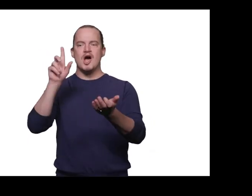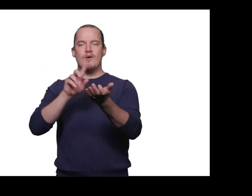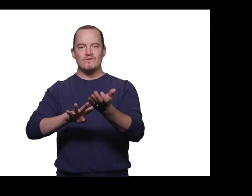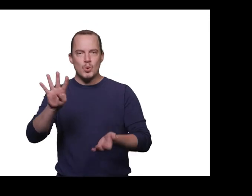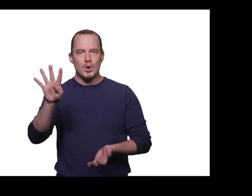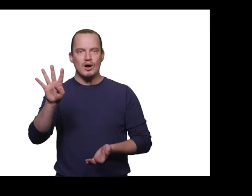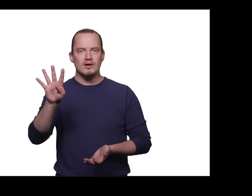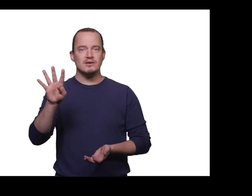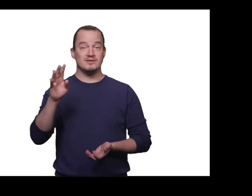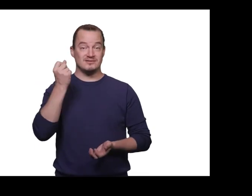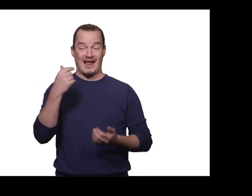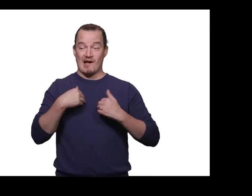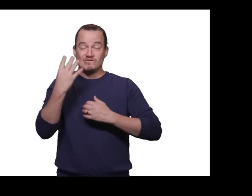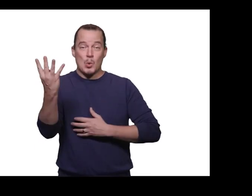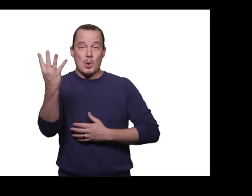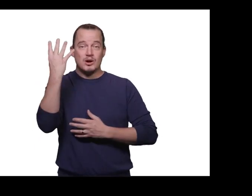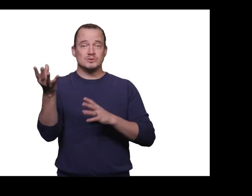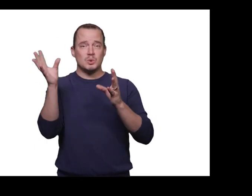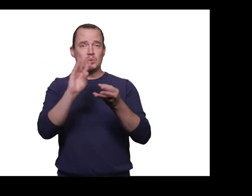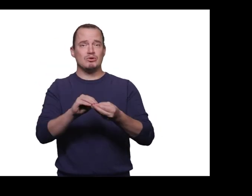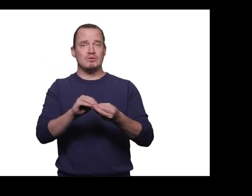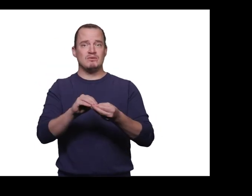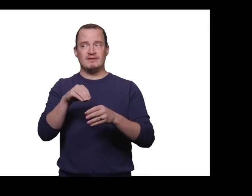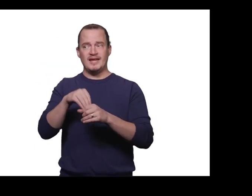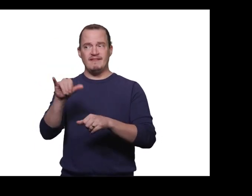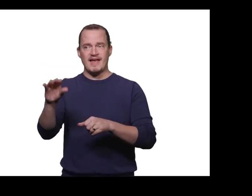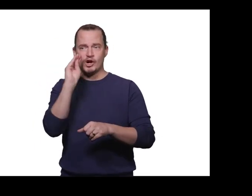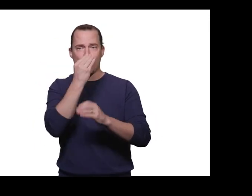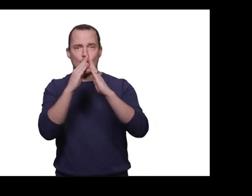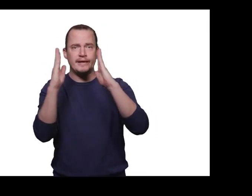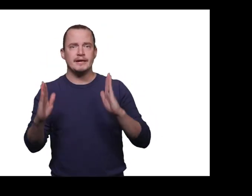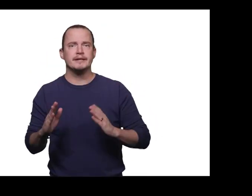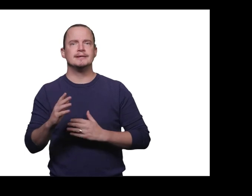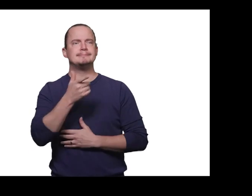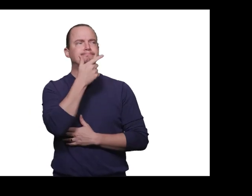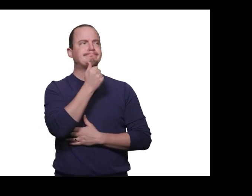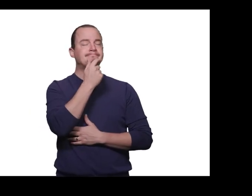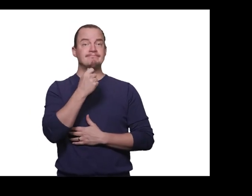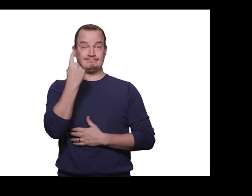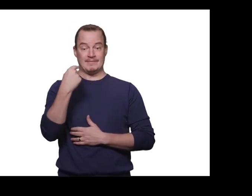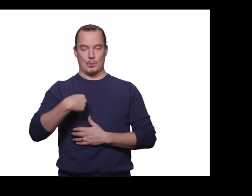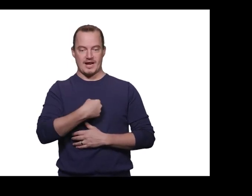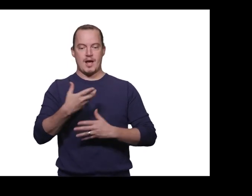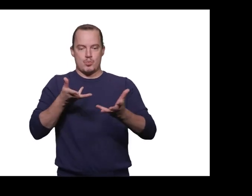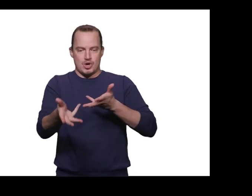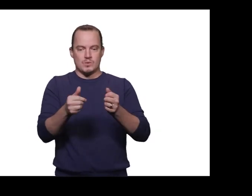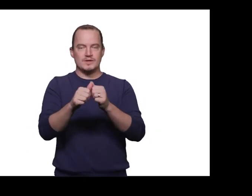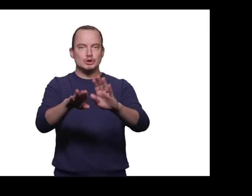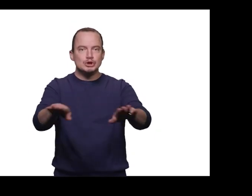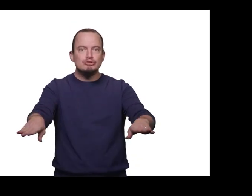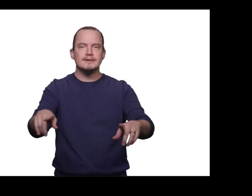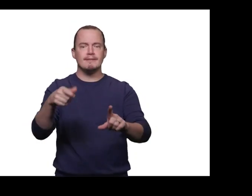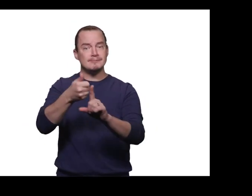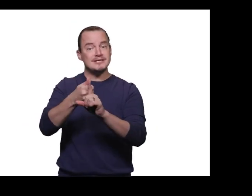3, 4. There are 4 carrots in the garden. When I am